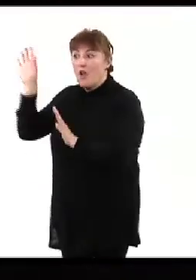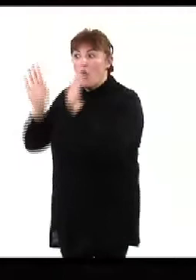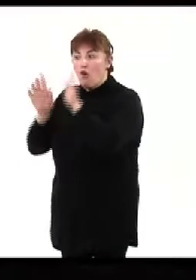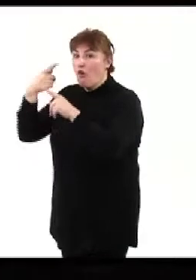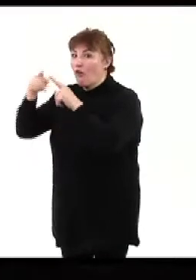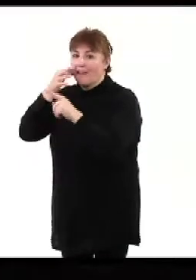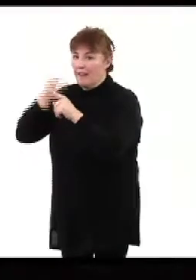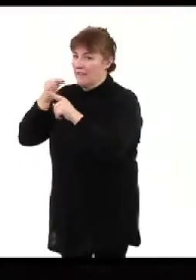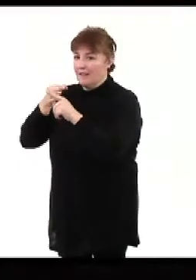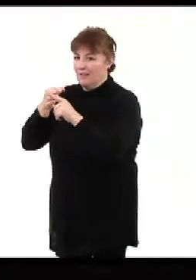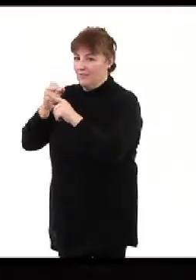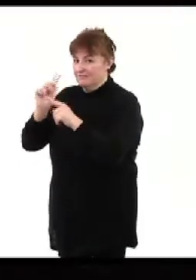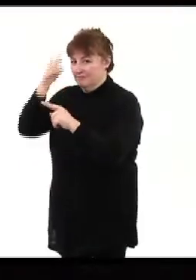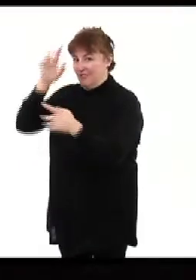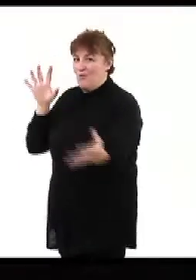your language.